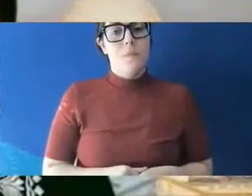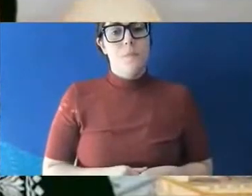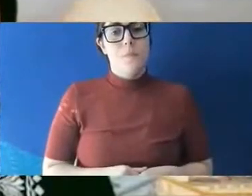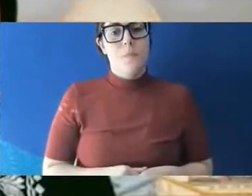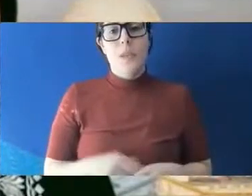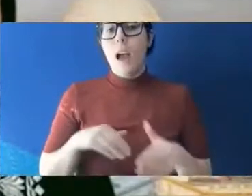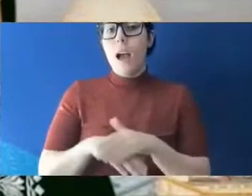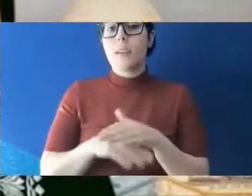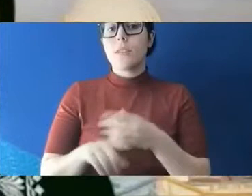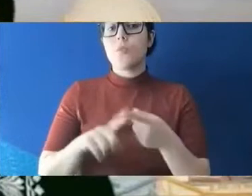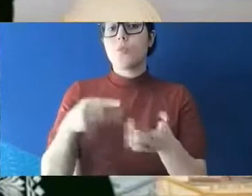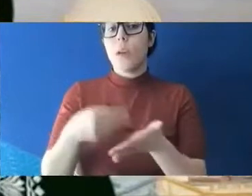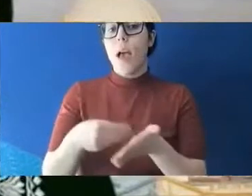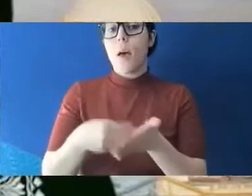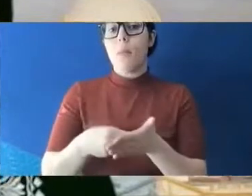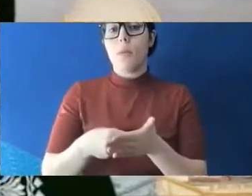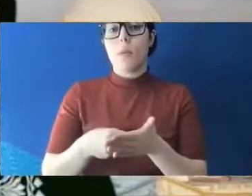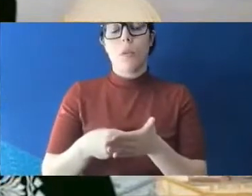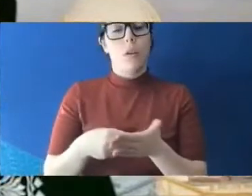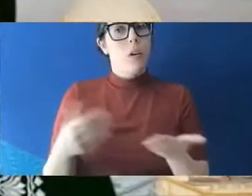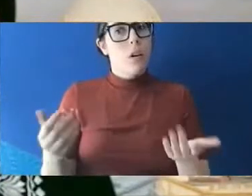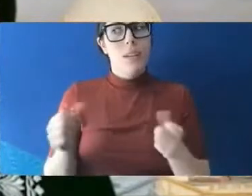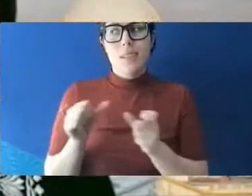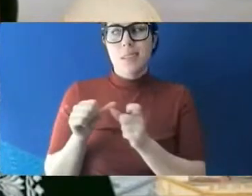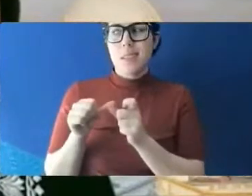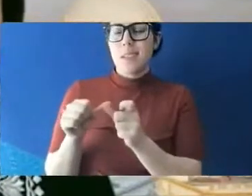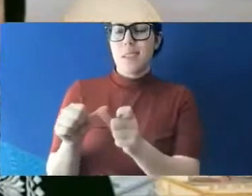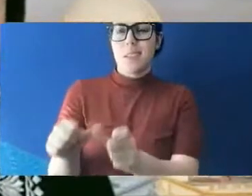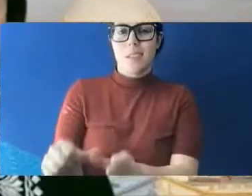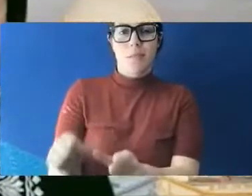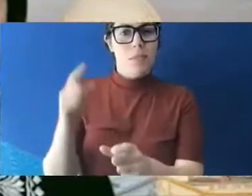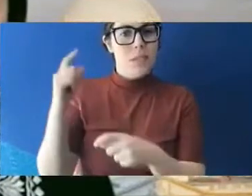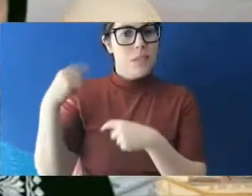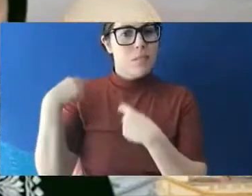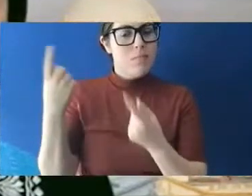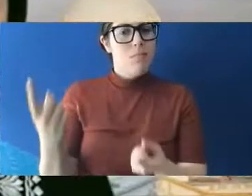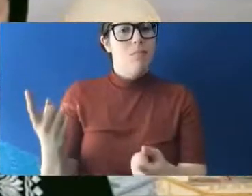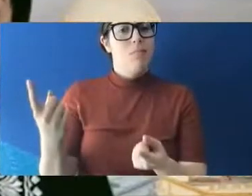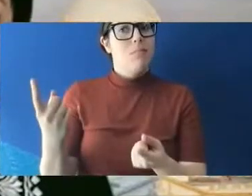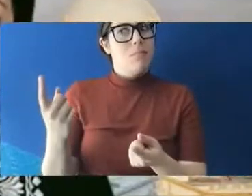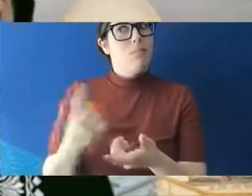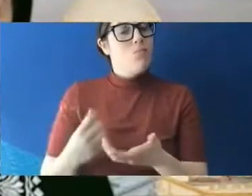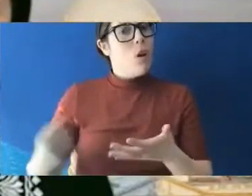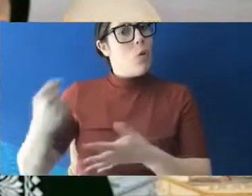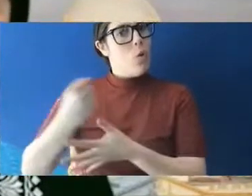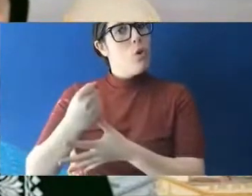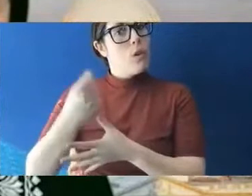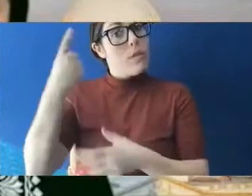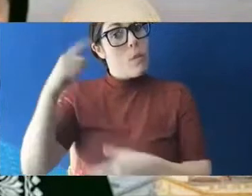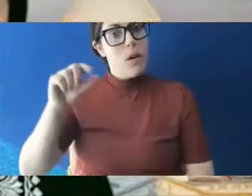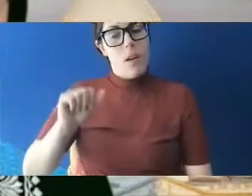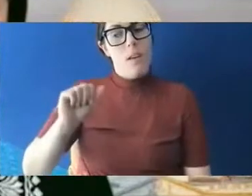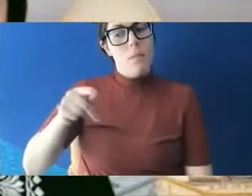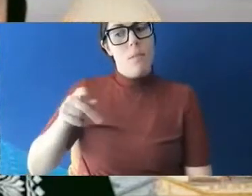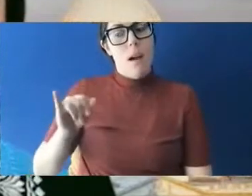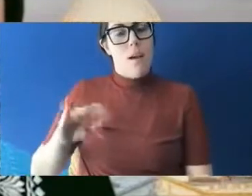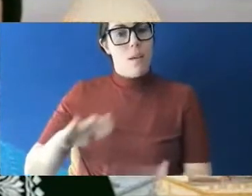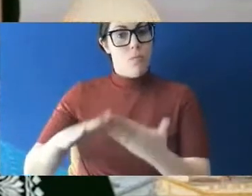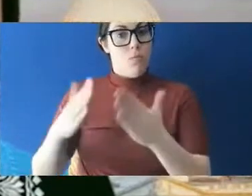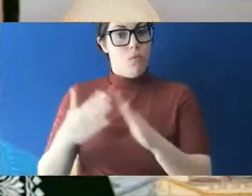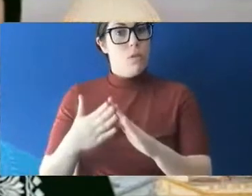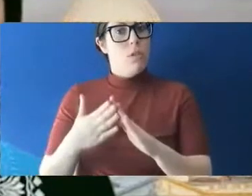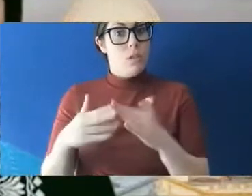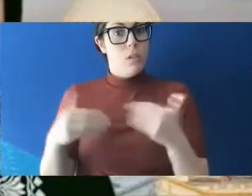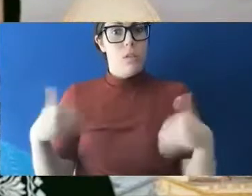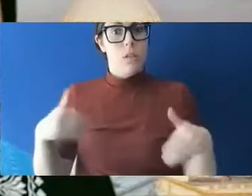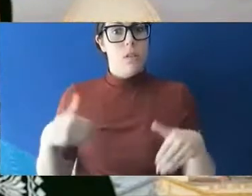Access to capital is consistently the top priority for the AAPI community